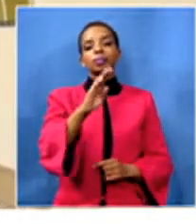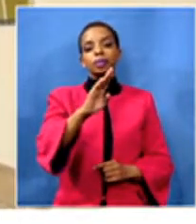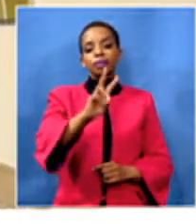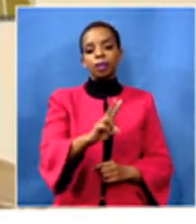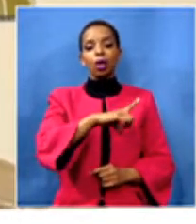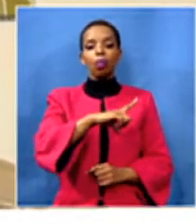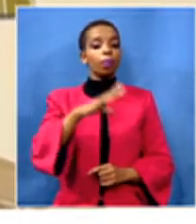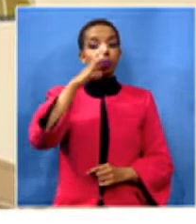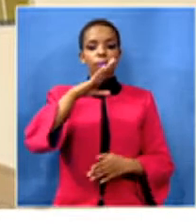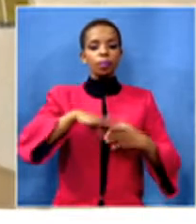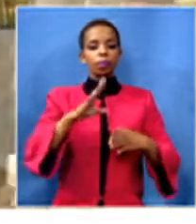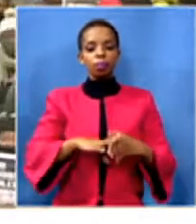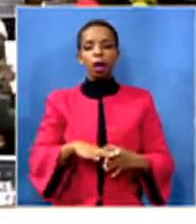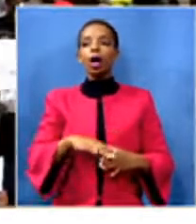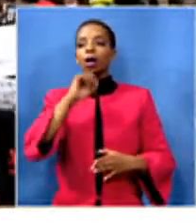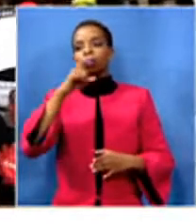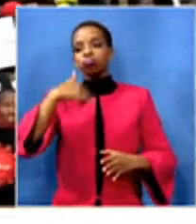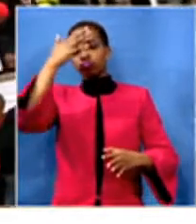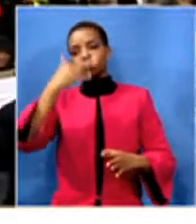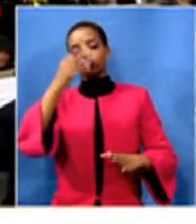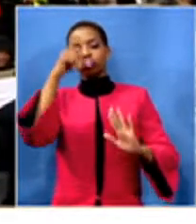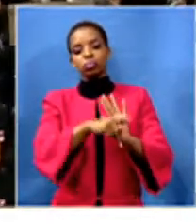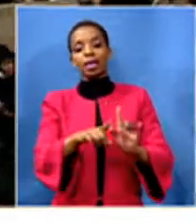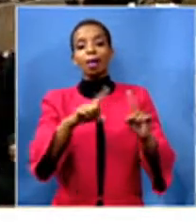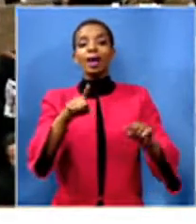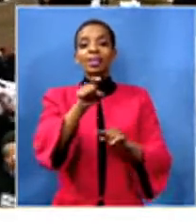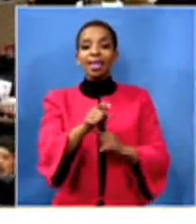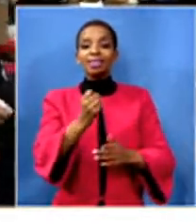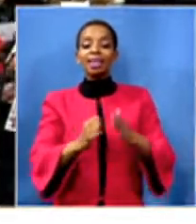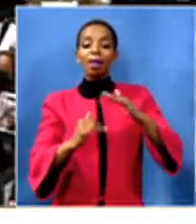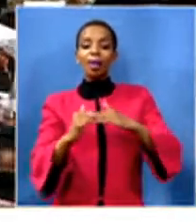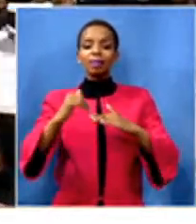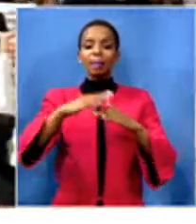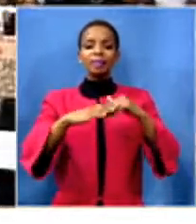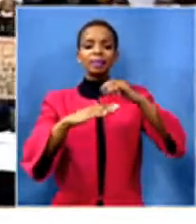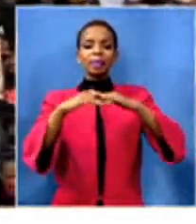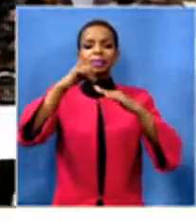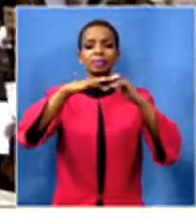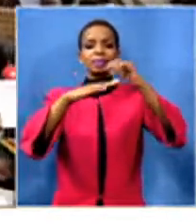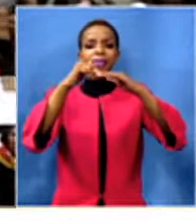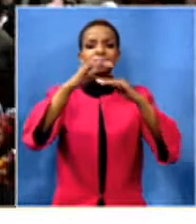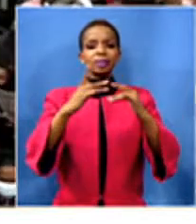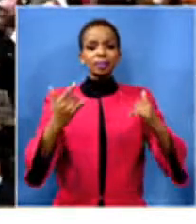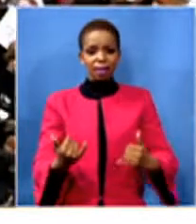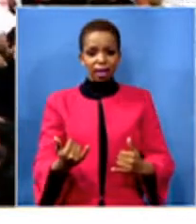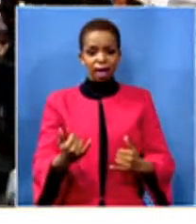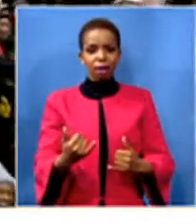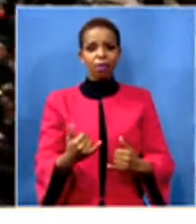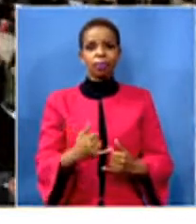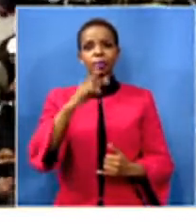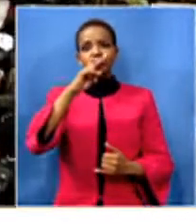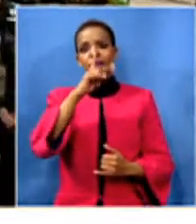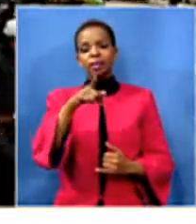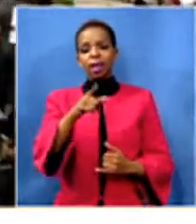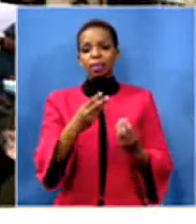kill. But this has been building up as time goes on and comes to a point where now we see these things